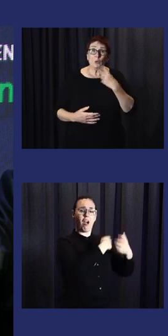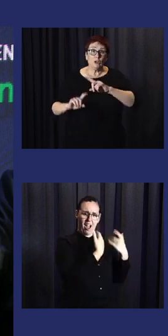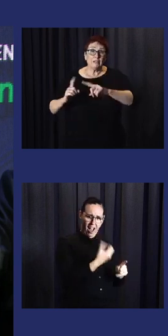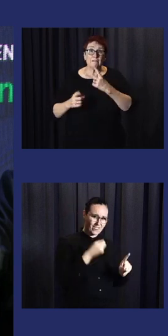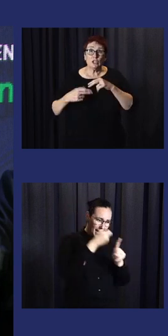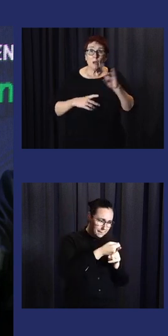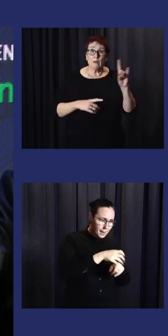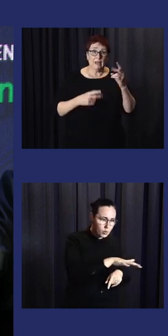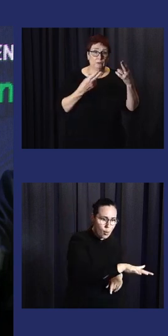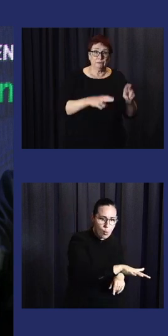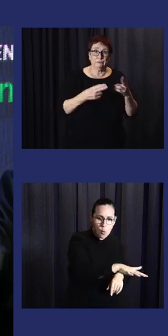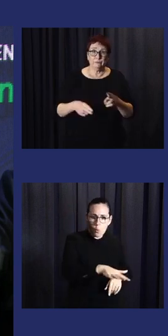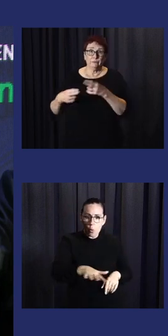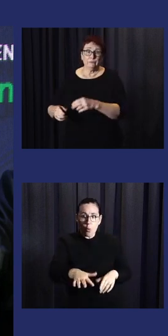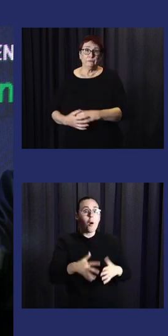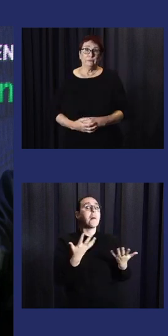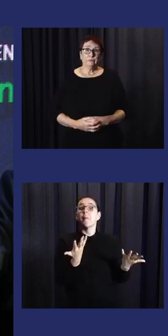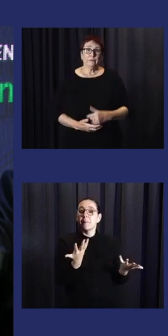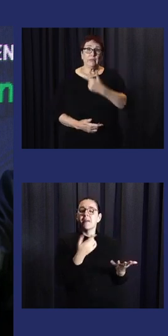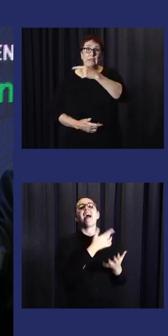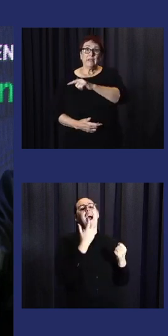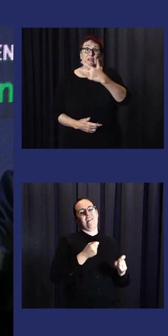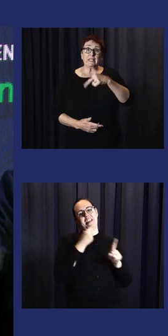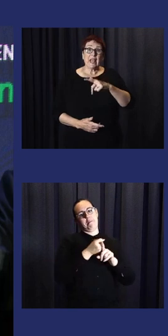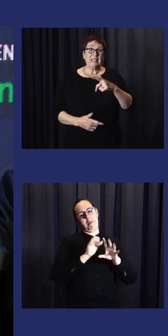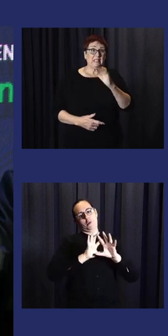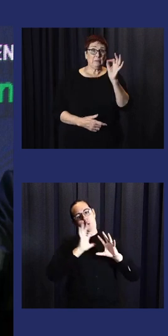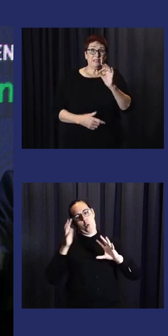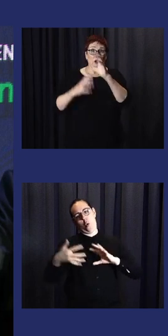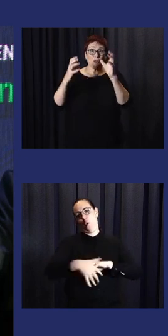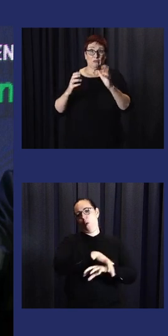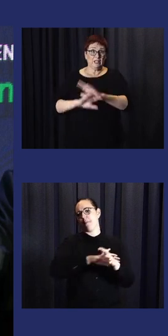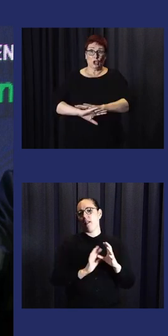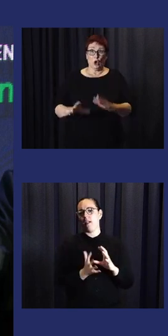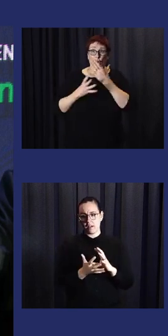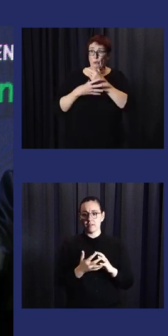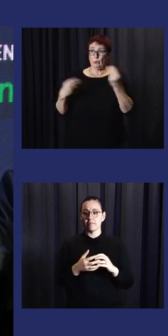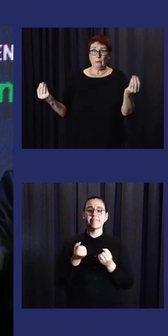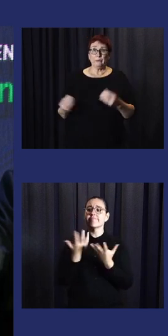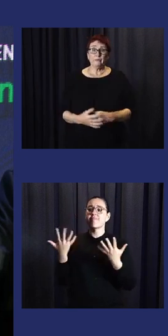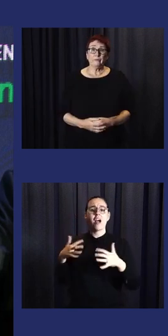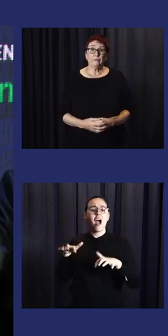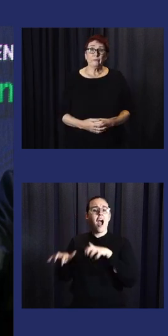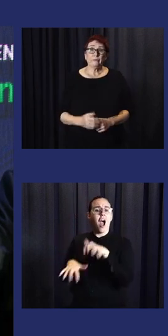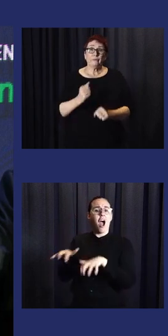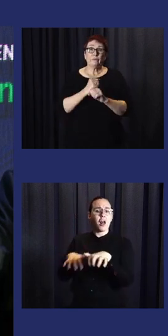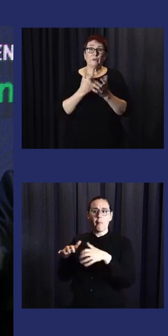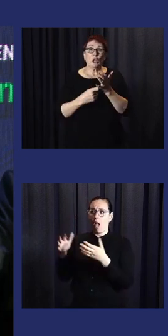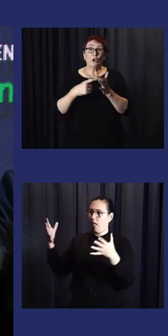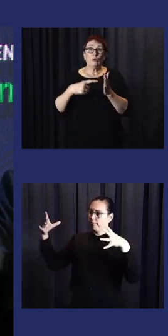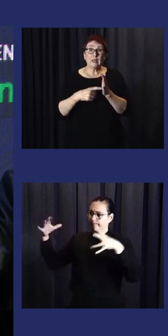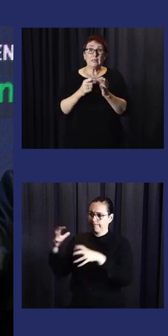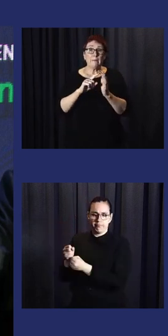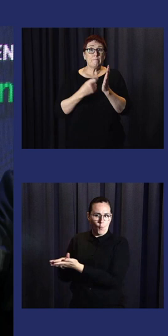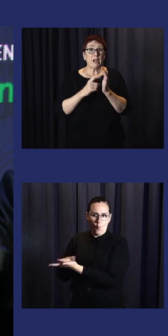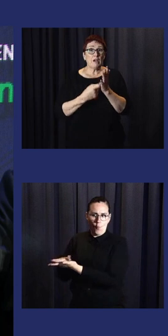have 70 to 80% of forests that are gone. We have 50% of the Great Barrier Reef that's under direct